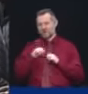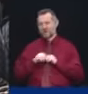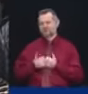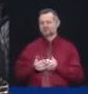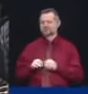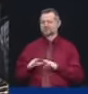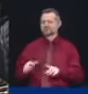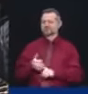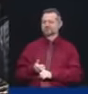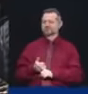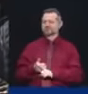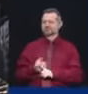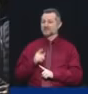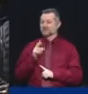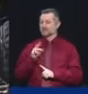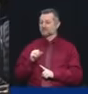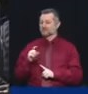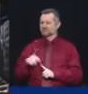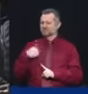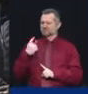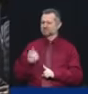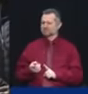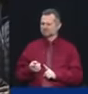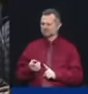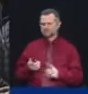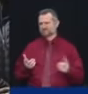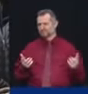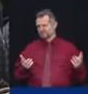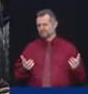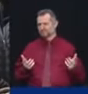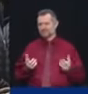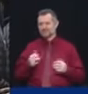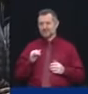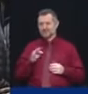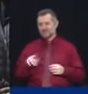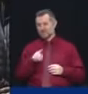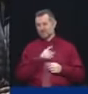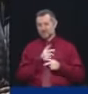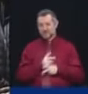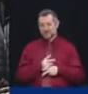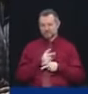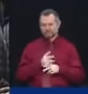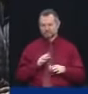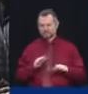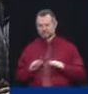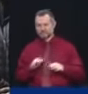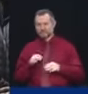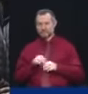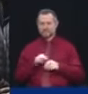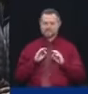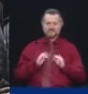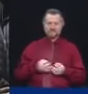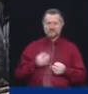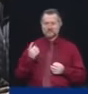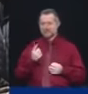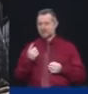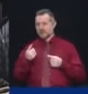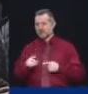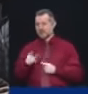lives. If you take precautions within the family when somebody gets a